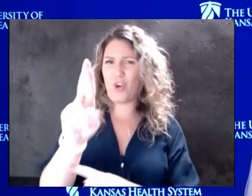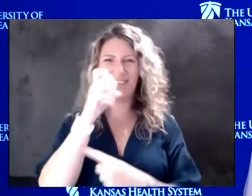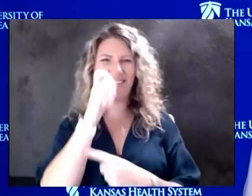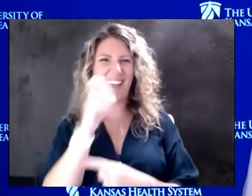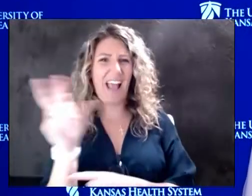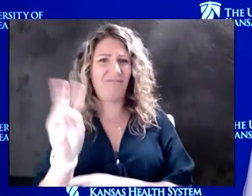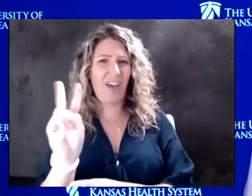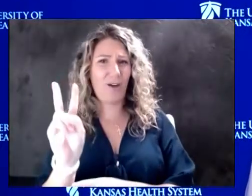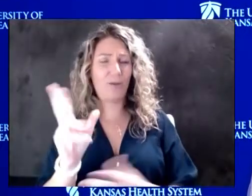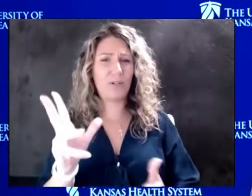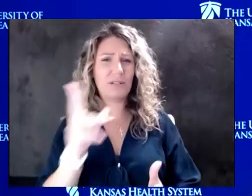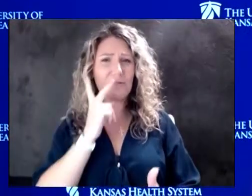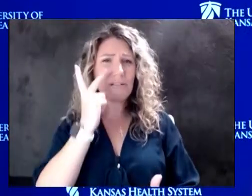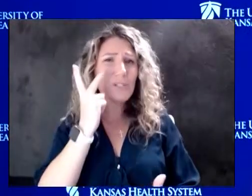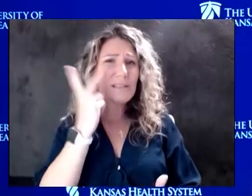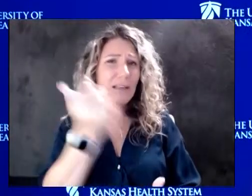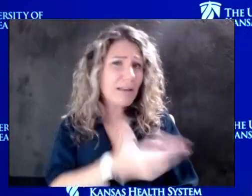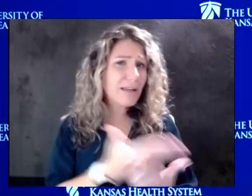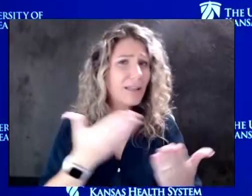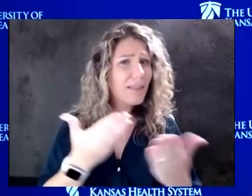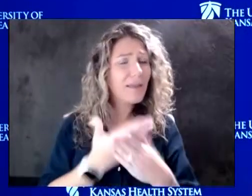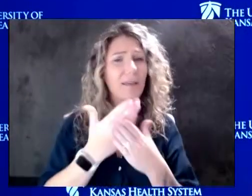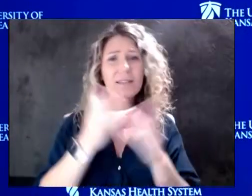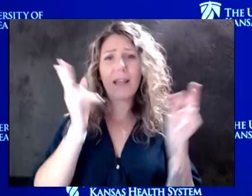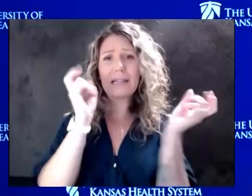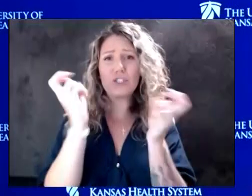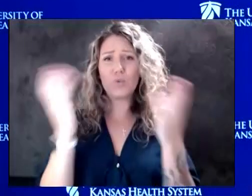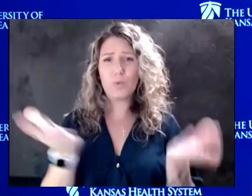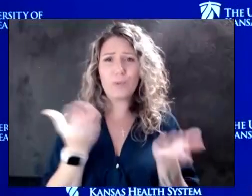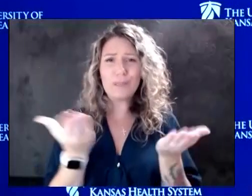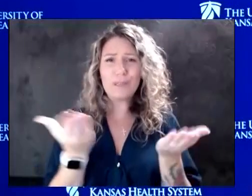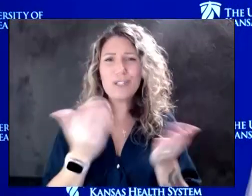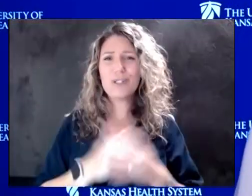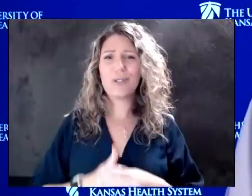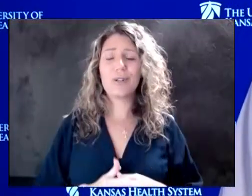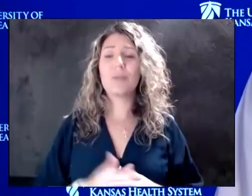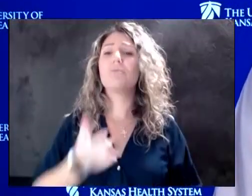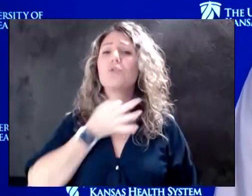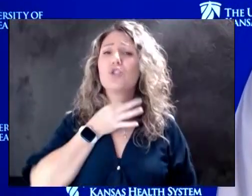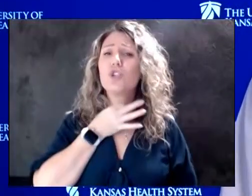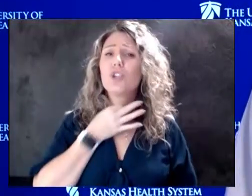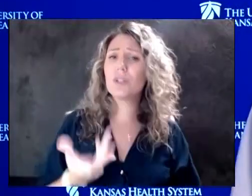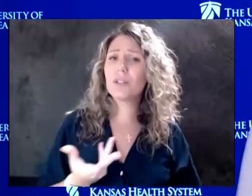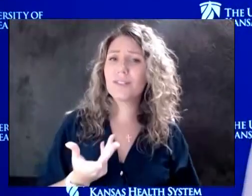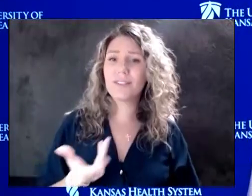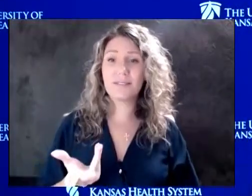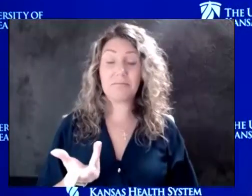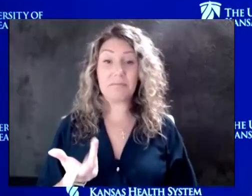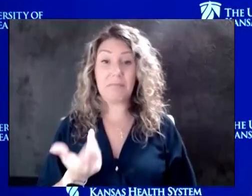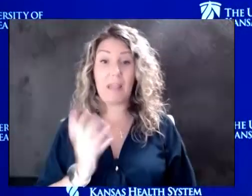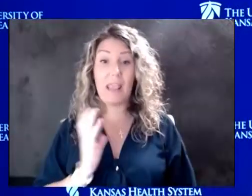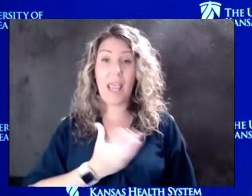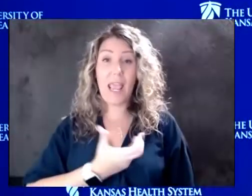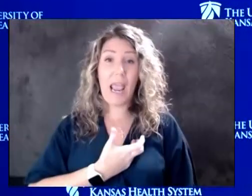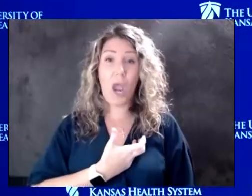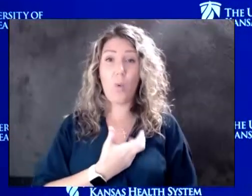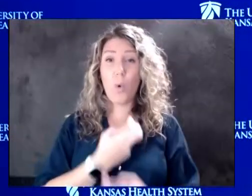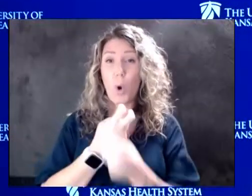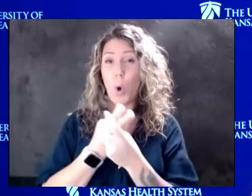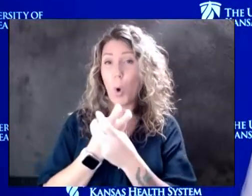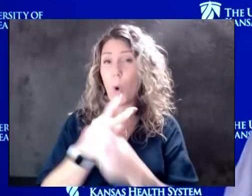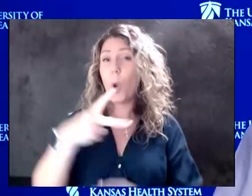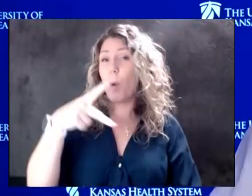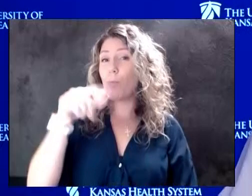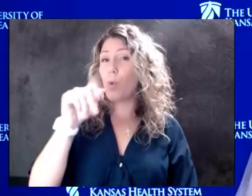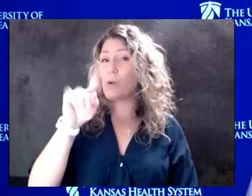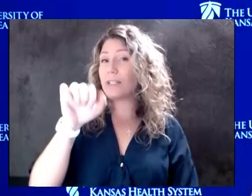that there? Are there any? Is it an issue here at all? I'm just curious. Yeah, apparently our poison control